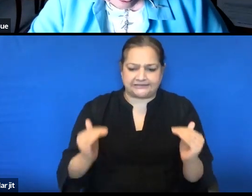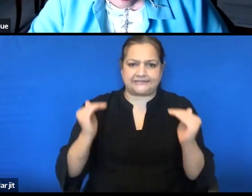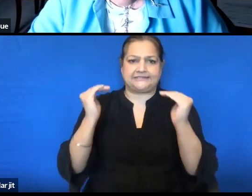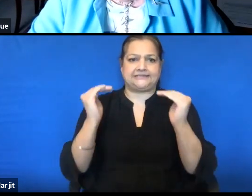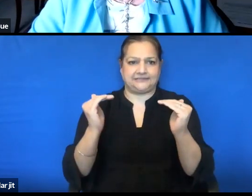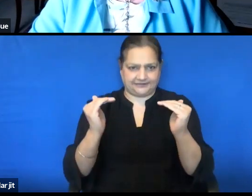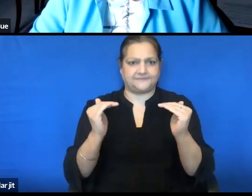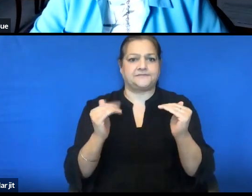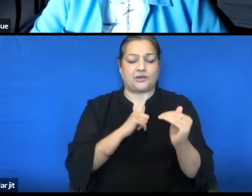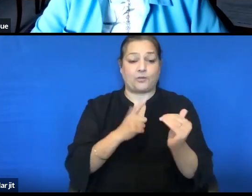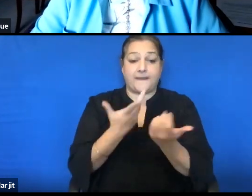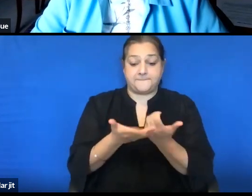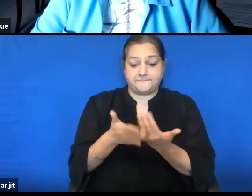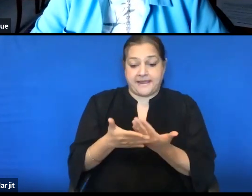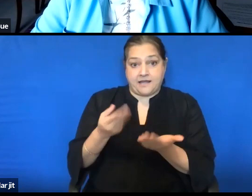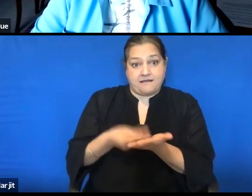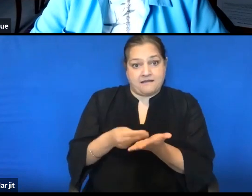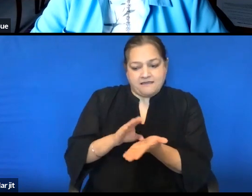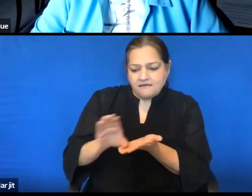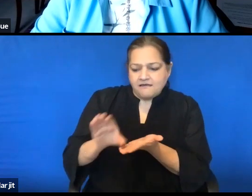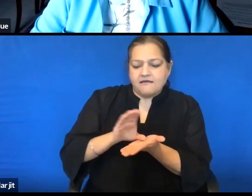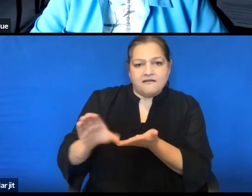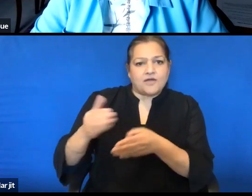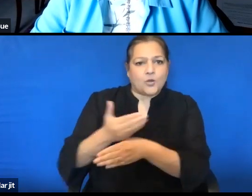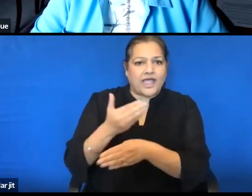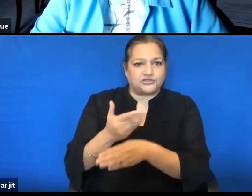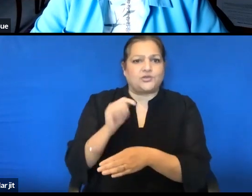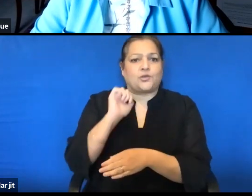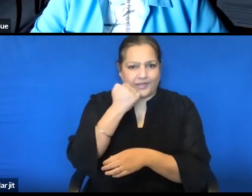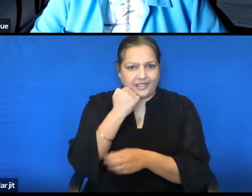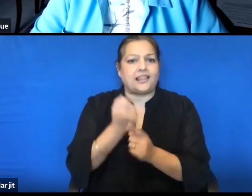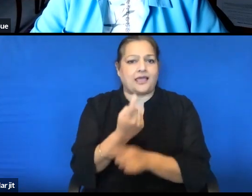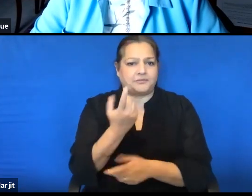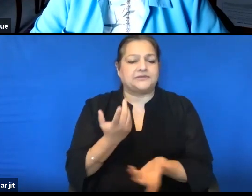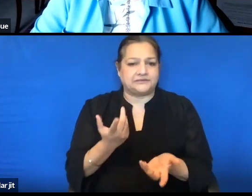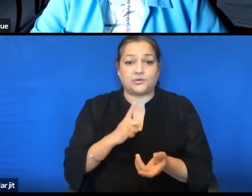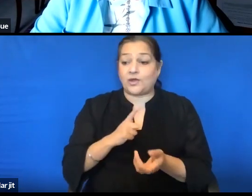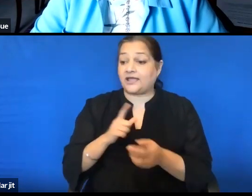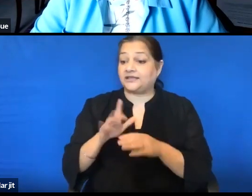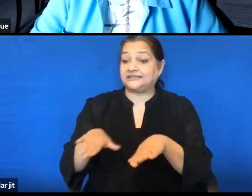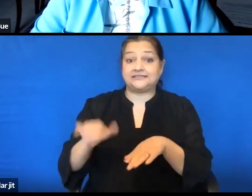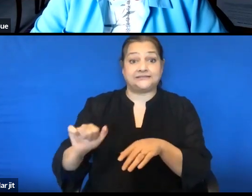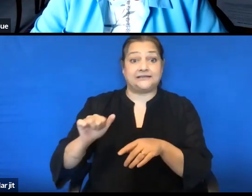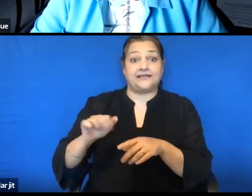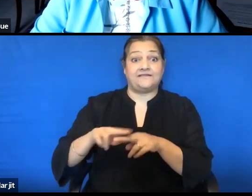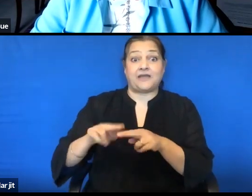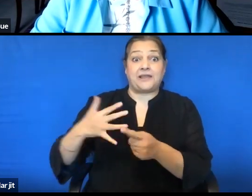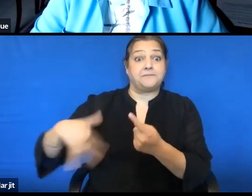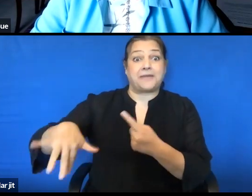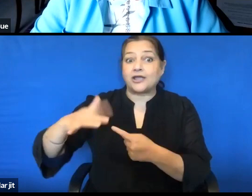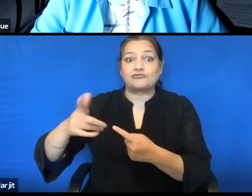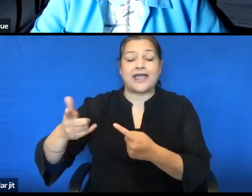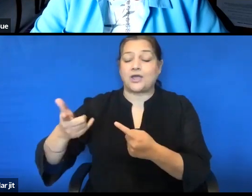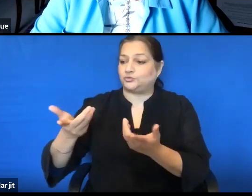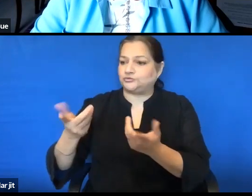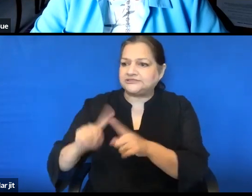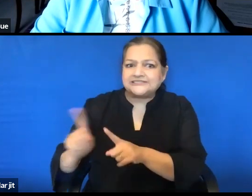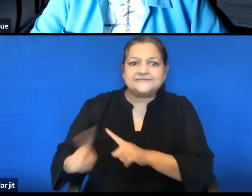if we do this. And that is where a lot of kids who don't come from families with academic backgrounds end up. And if you can